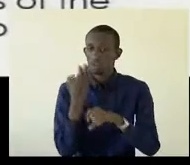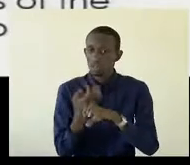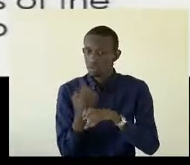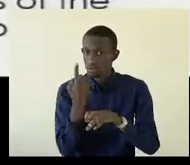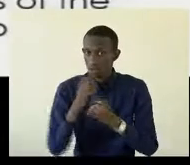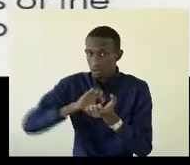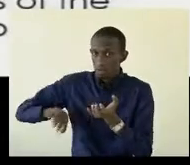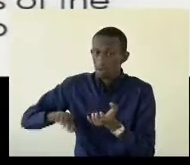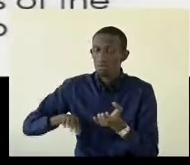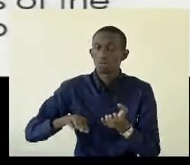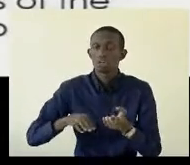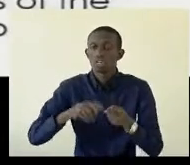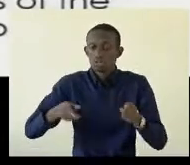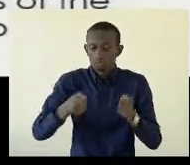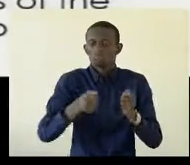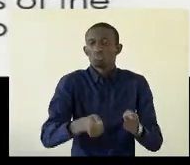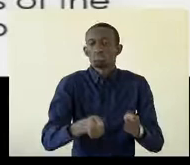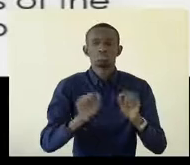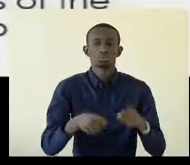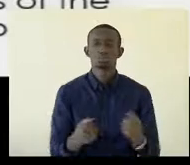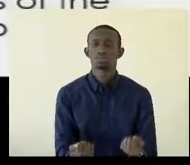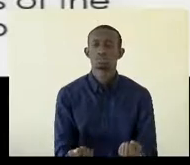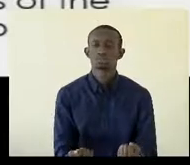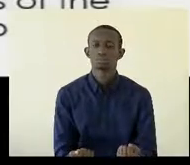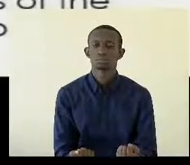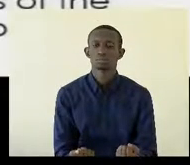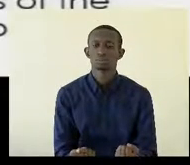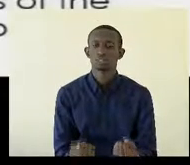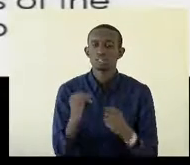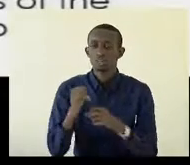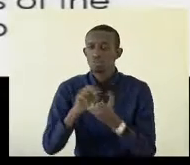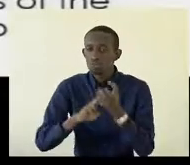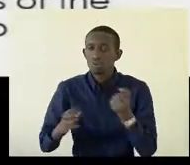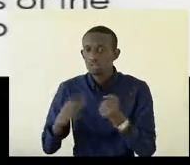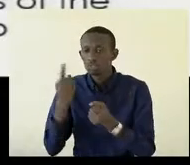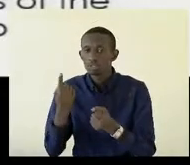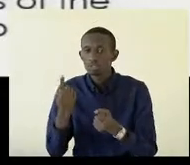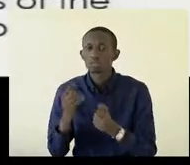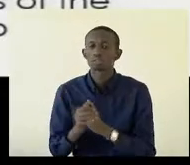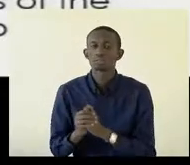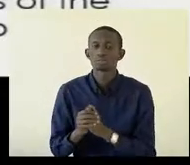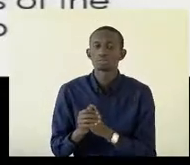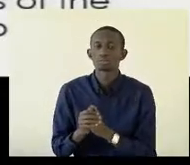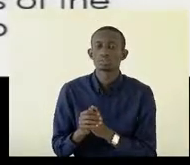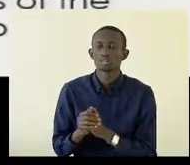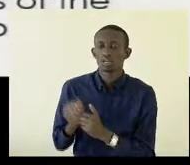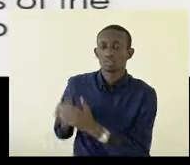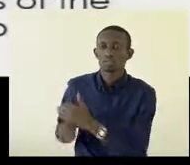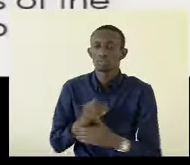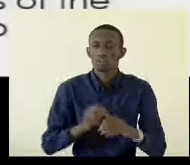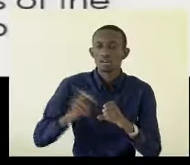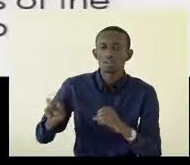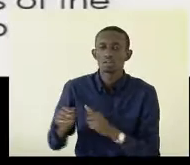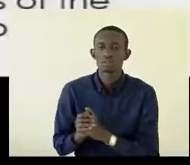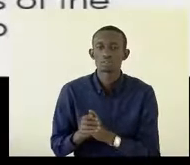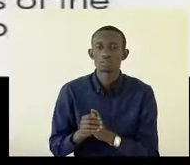alone, where shall be the economic development? So it's a balanced and a tricky, at the